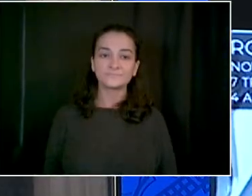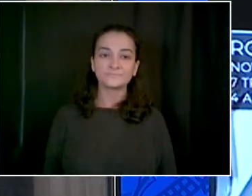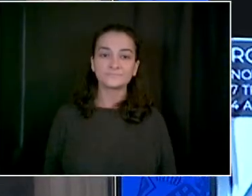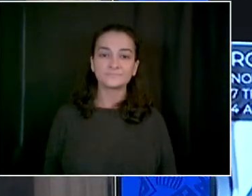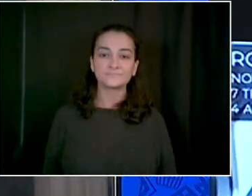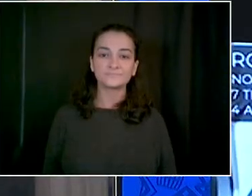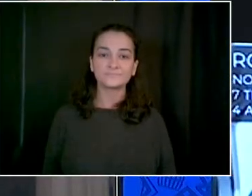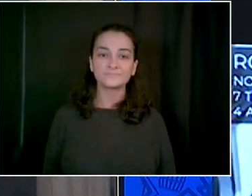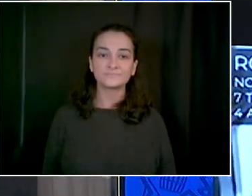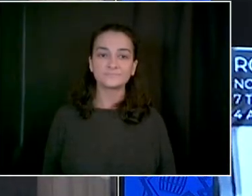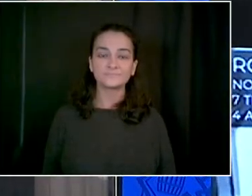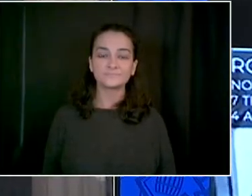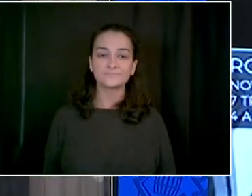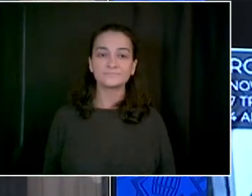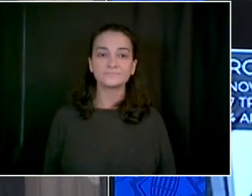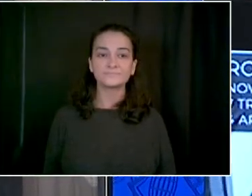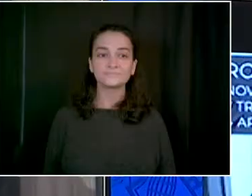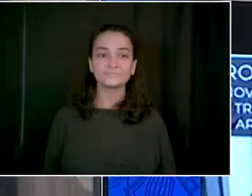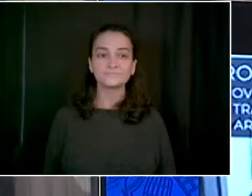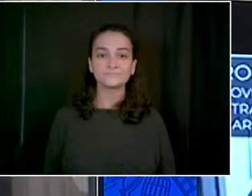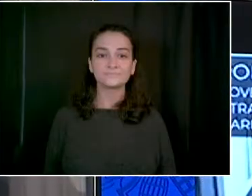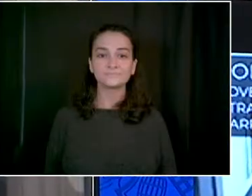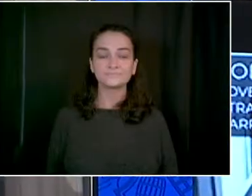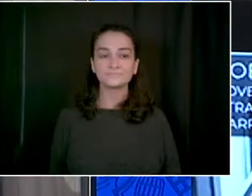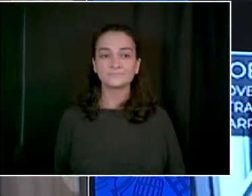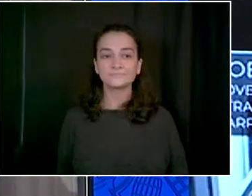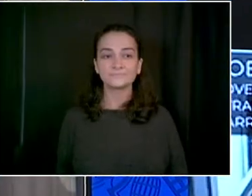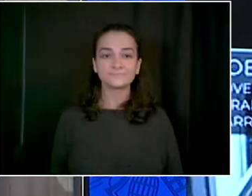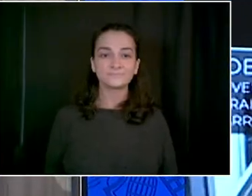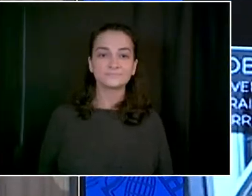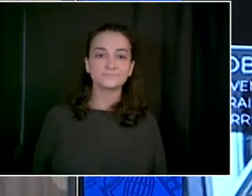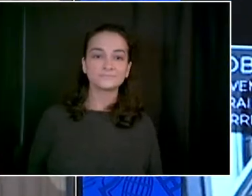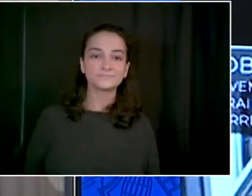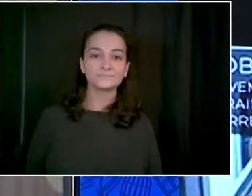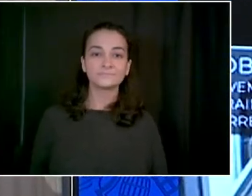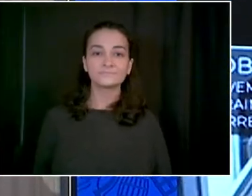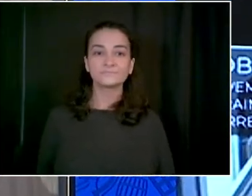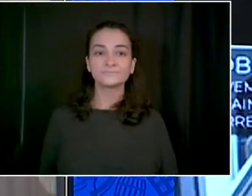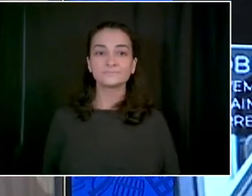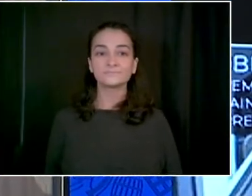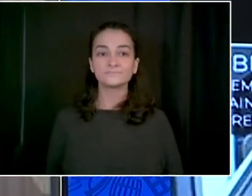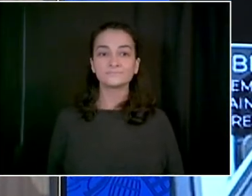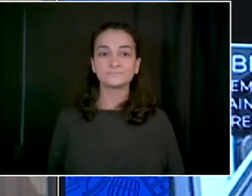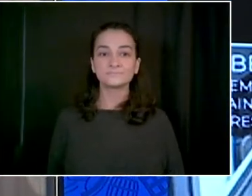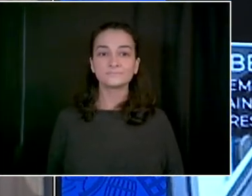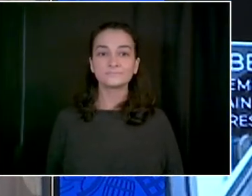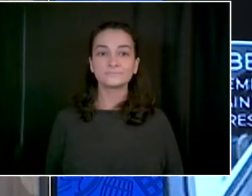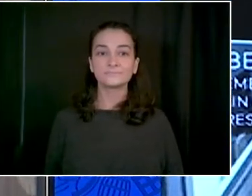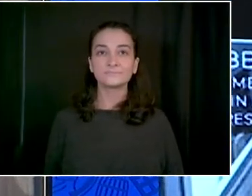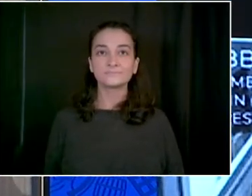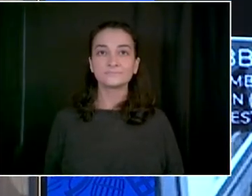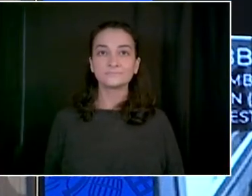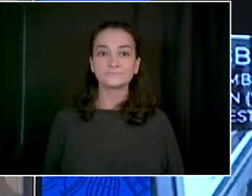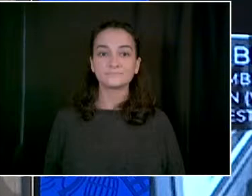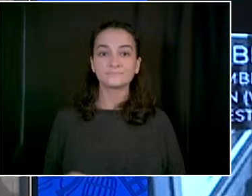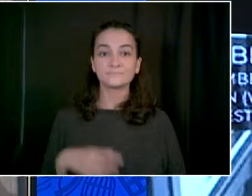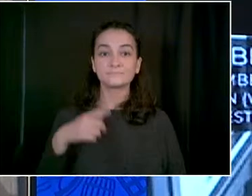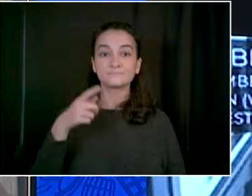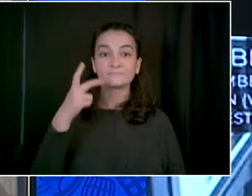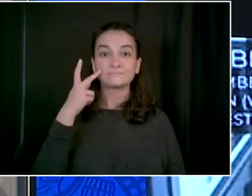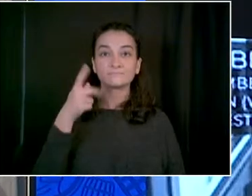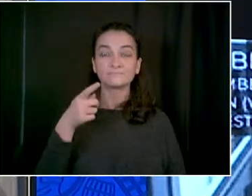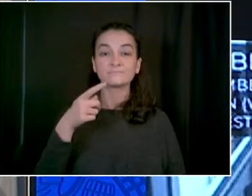Same. Victim is sitting down, surrounded, robbery, 4 arrested.